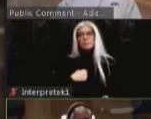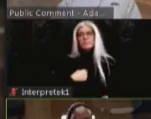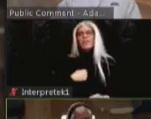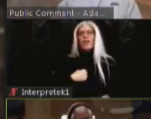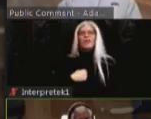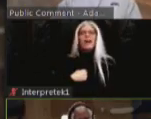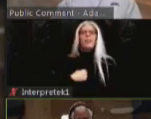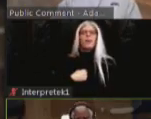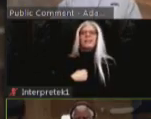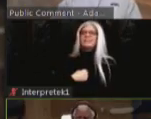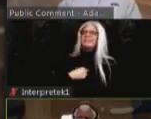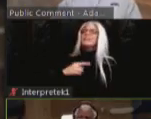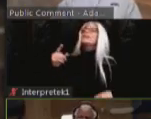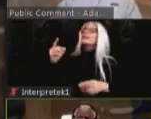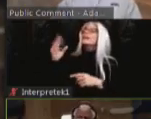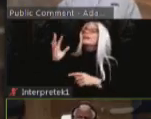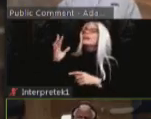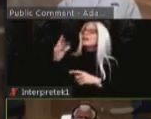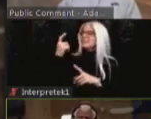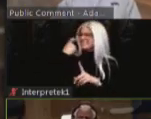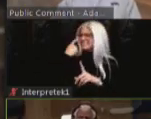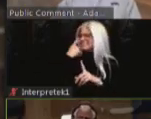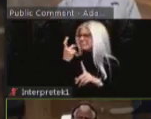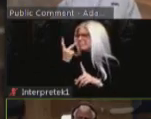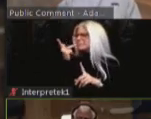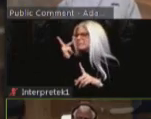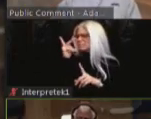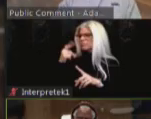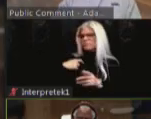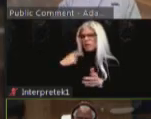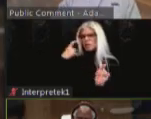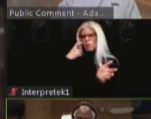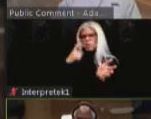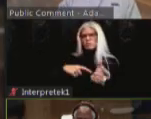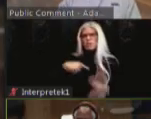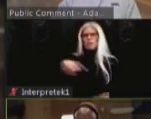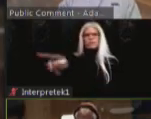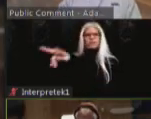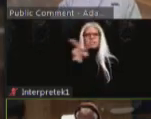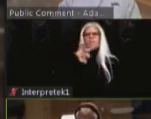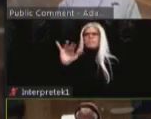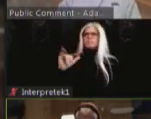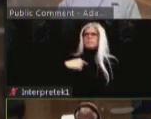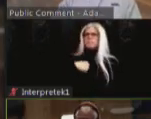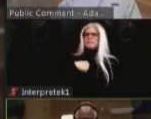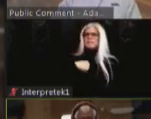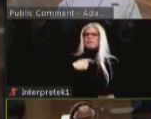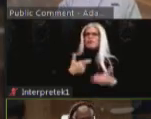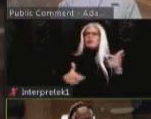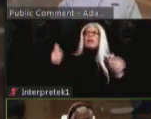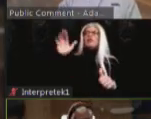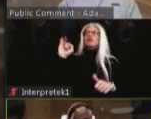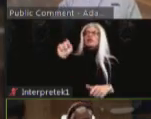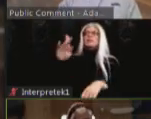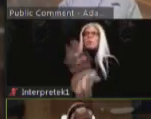day, I had to notice that I was at greater risk on the RTS bus than I am while working